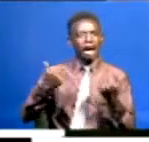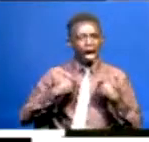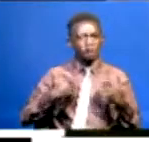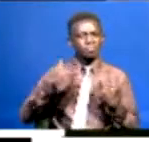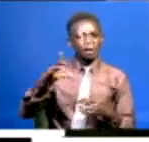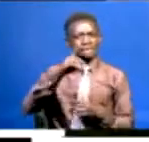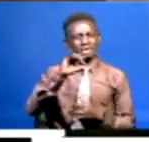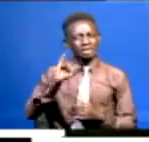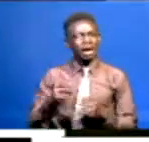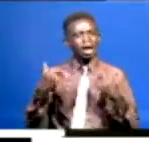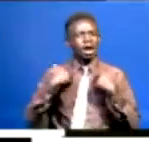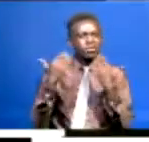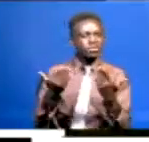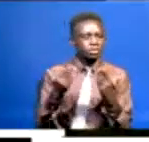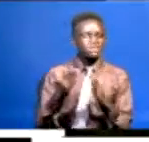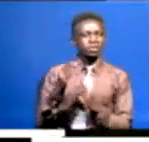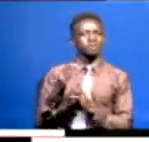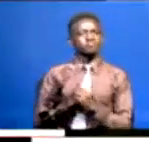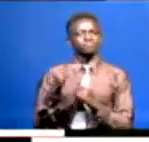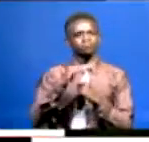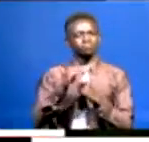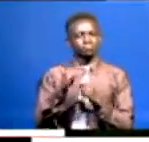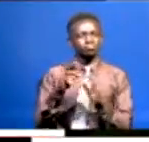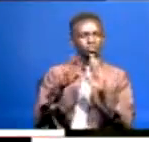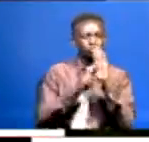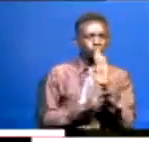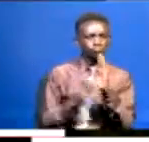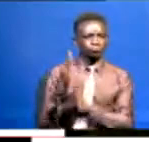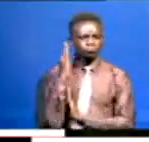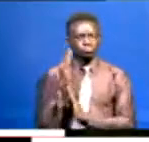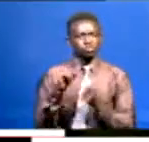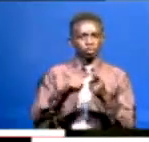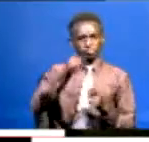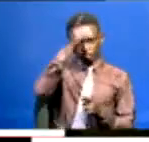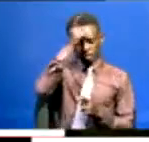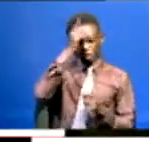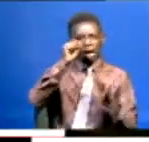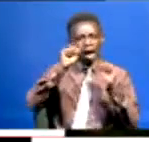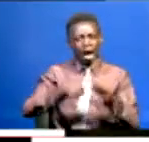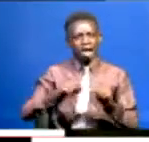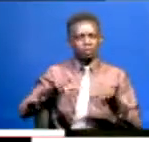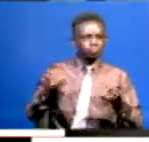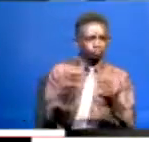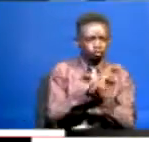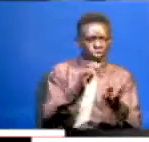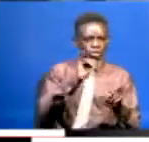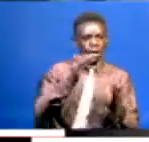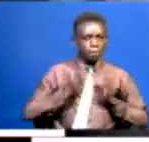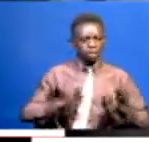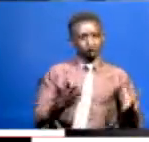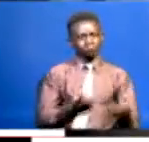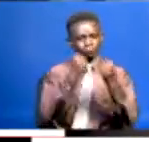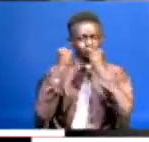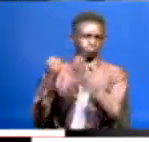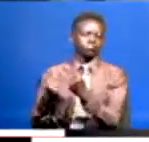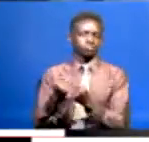arms to the roots of the villages. Can we identify that one person and bring that person into books? The leaders are